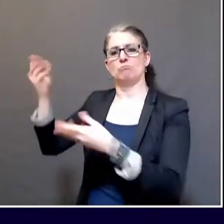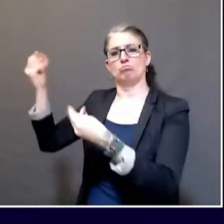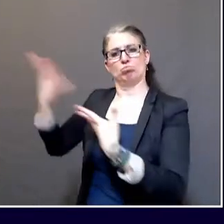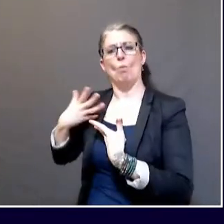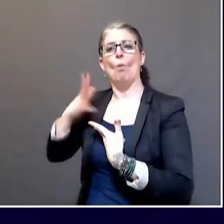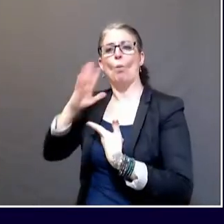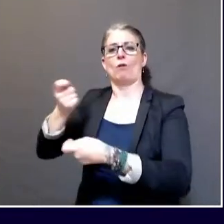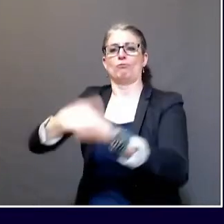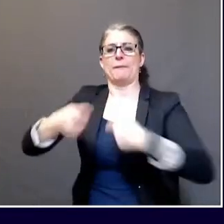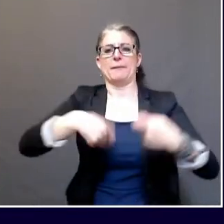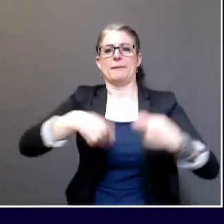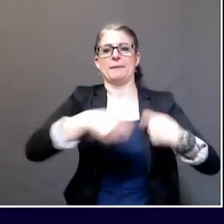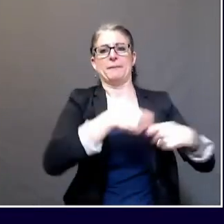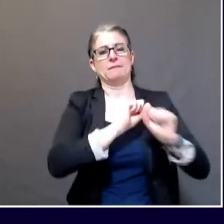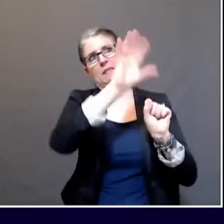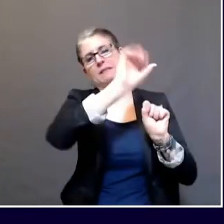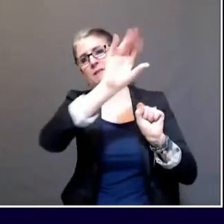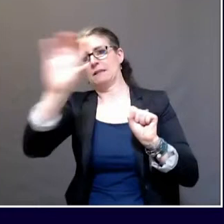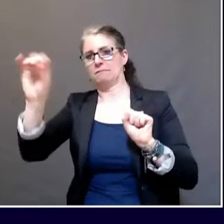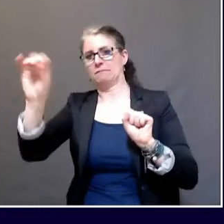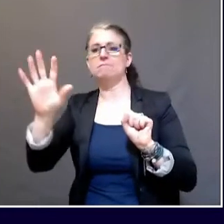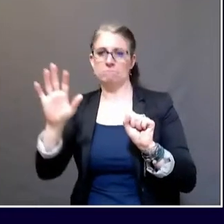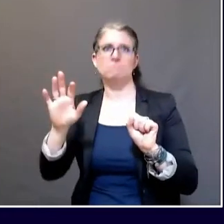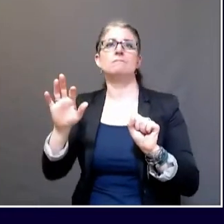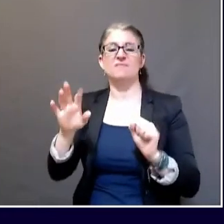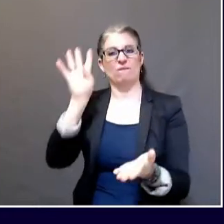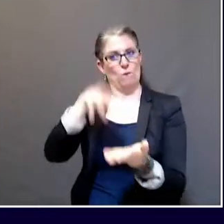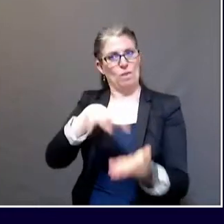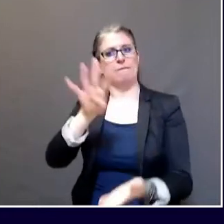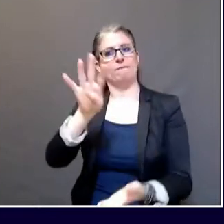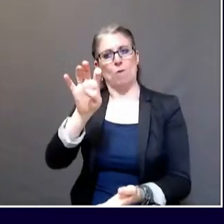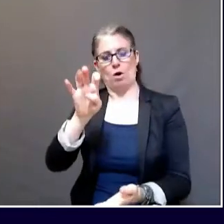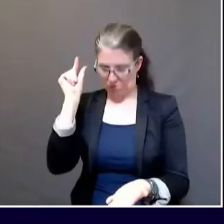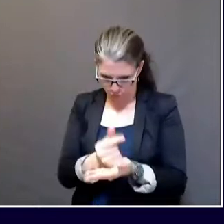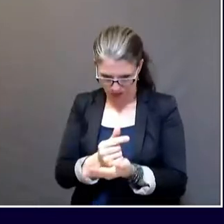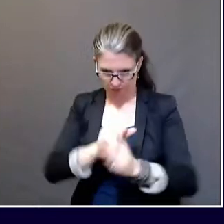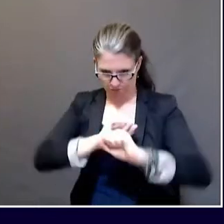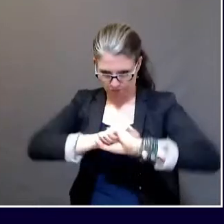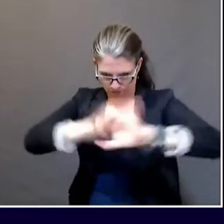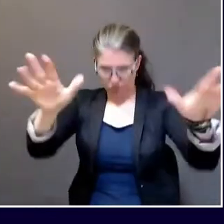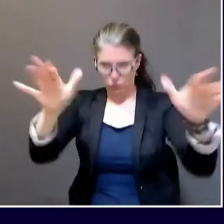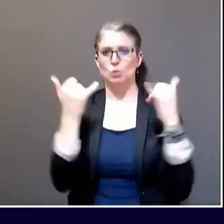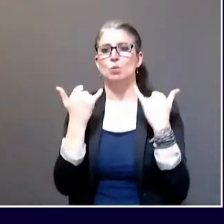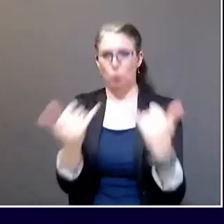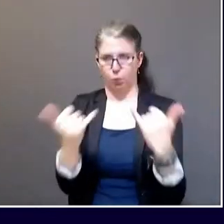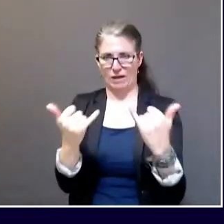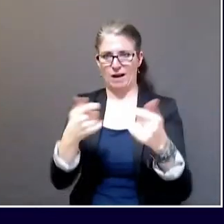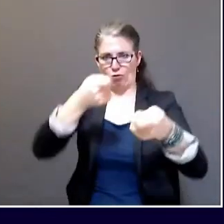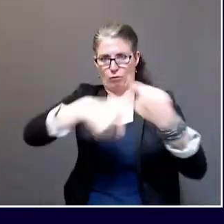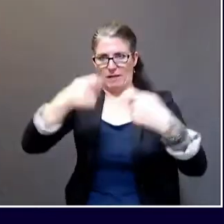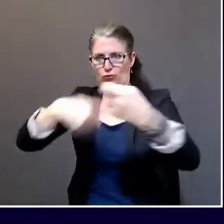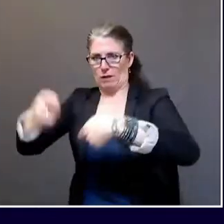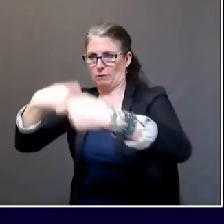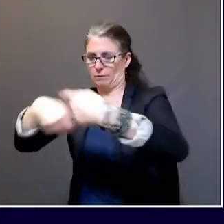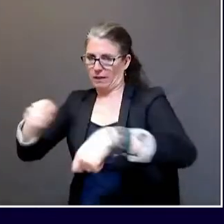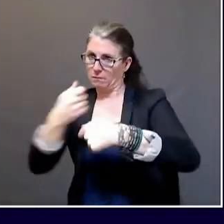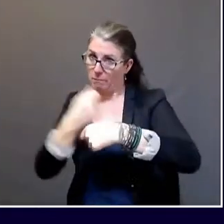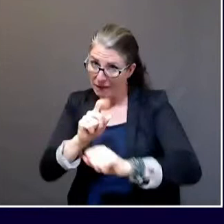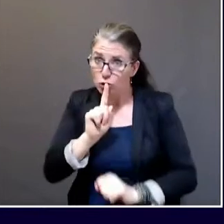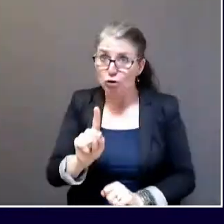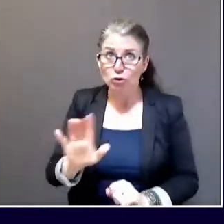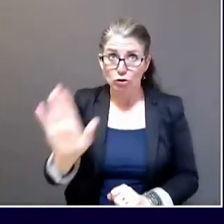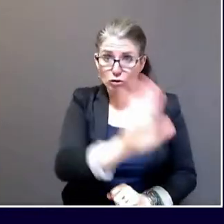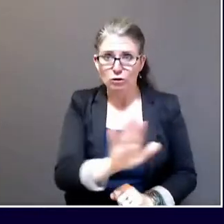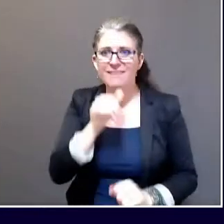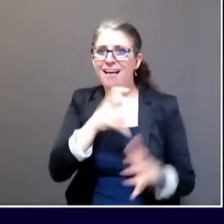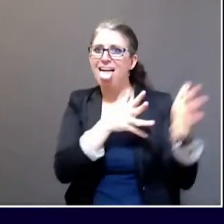those 4,400 doses. Again, those sites will be receiving replacement doses that are on their way and